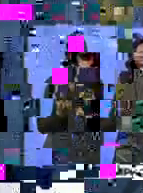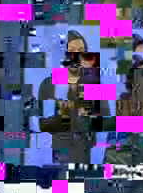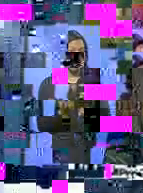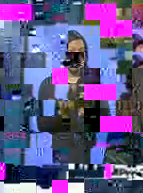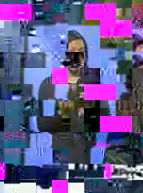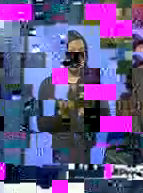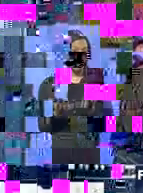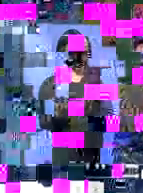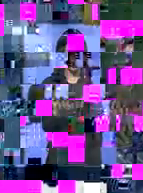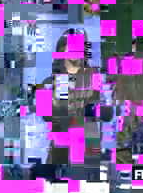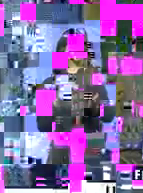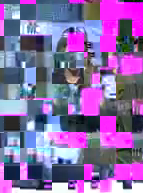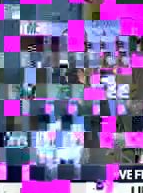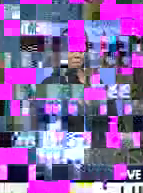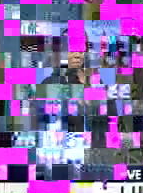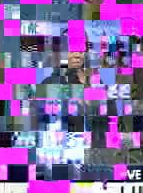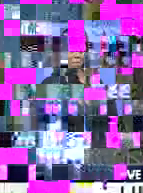struggle?